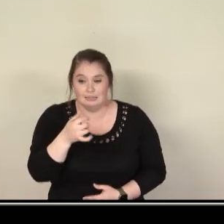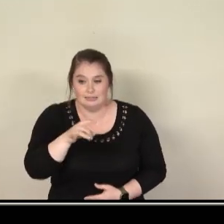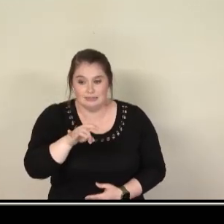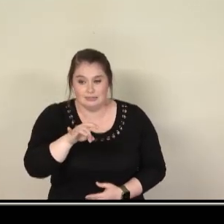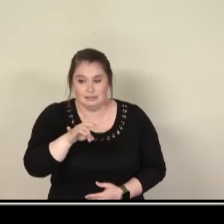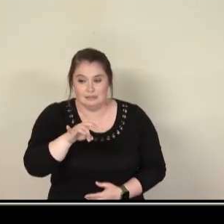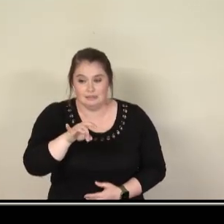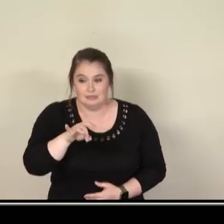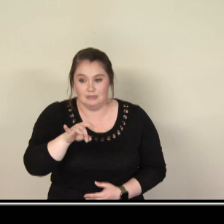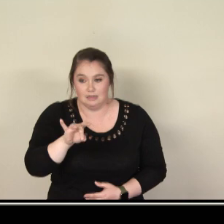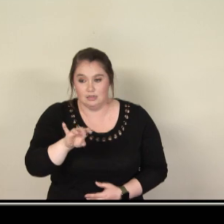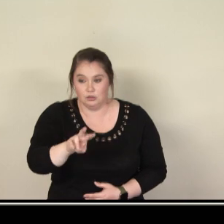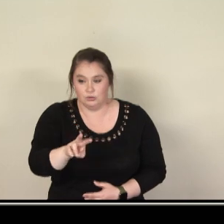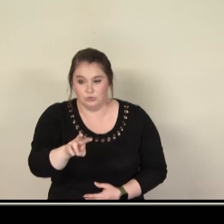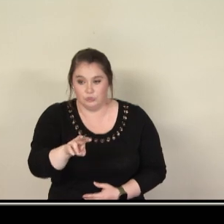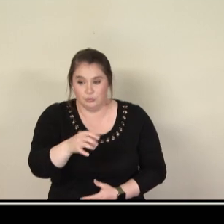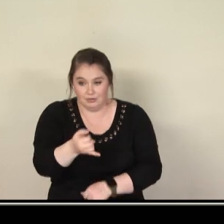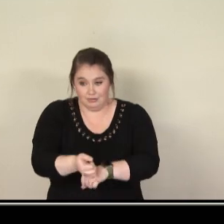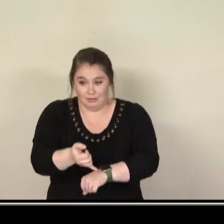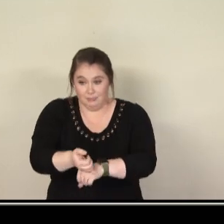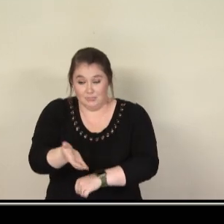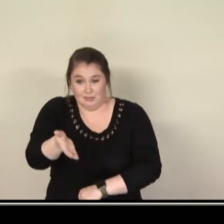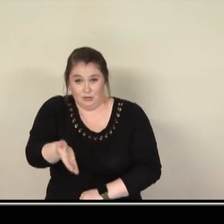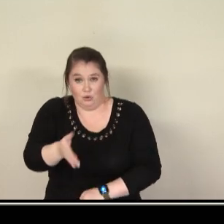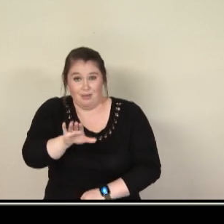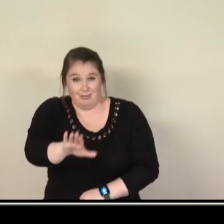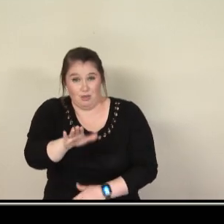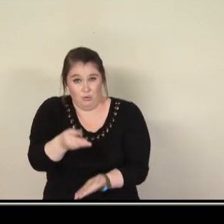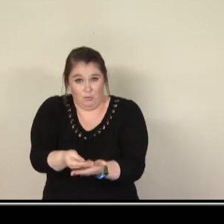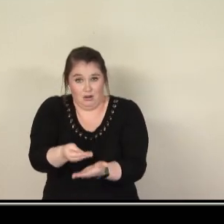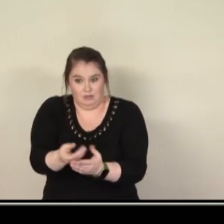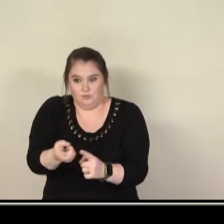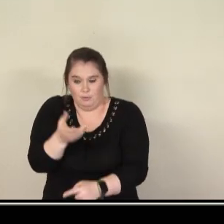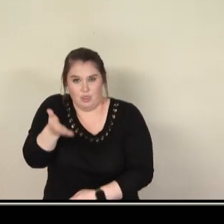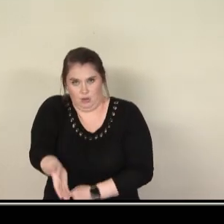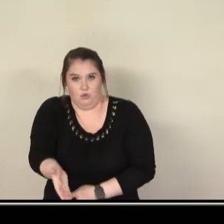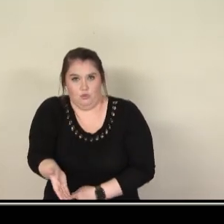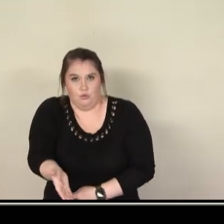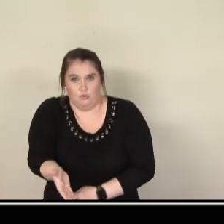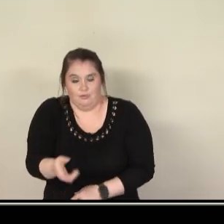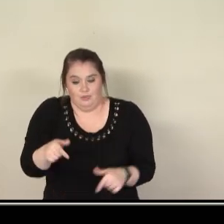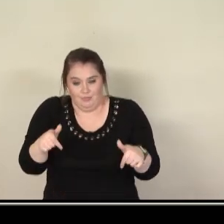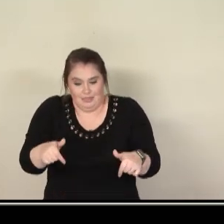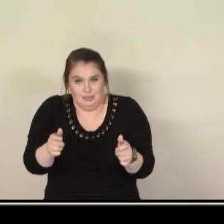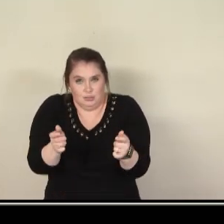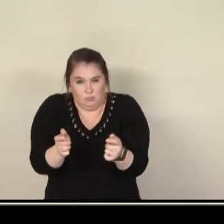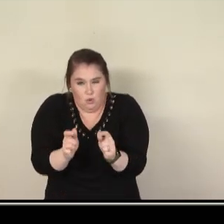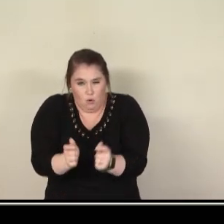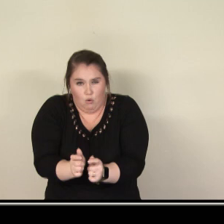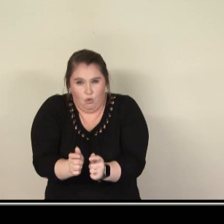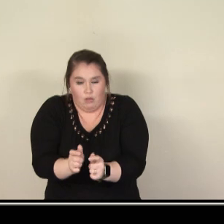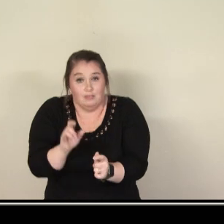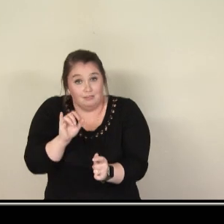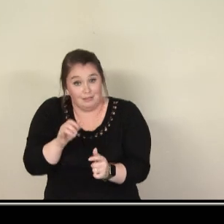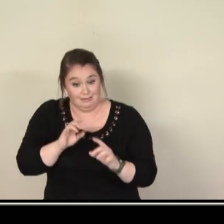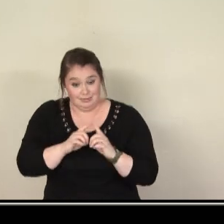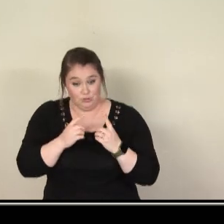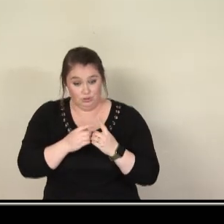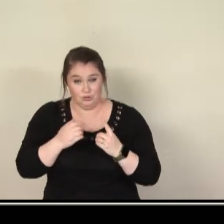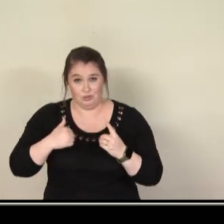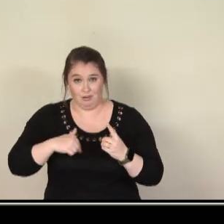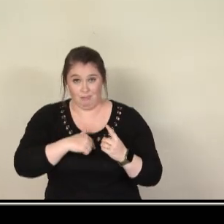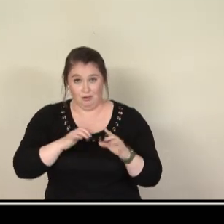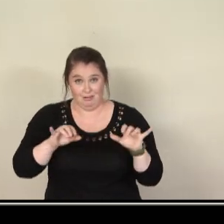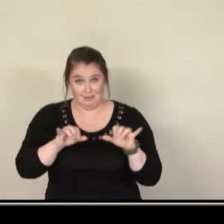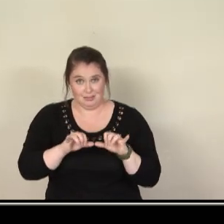in the transformation zone, that's where their extra money comes from. It comes from this small. Normally, a district our size would not